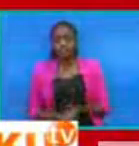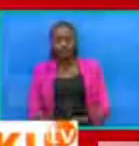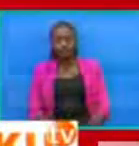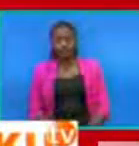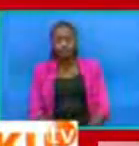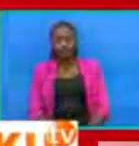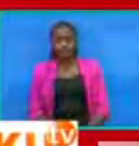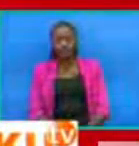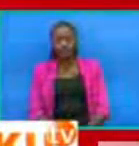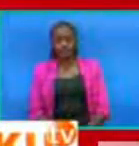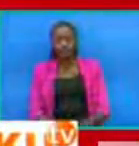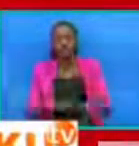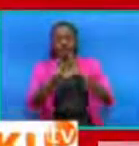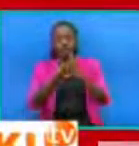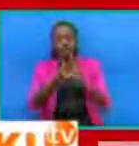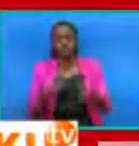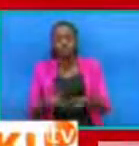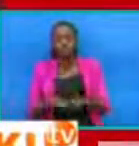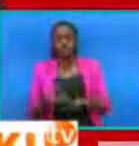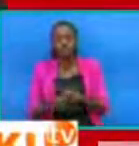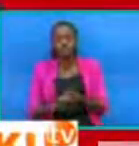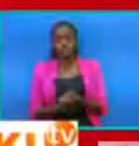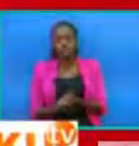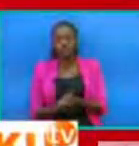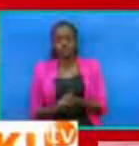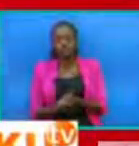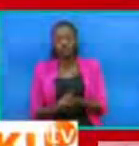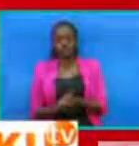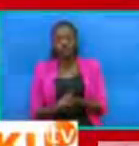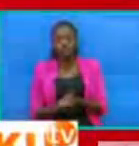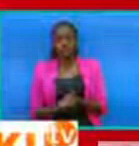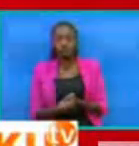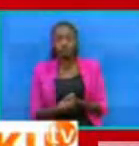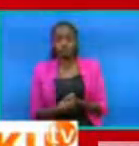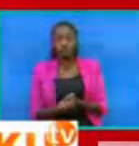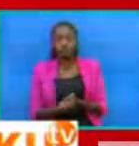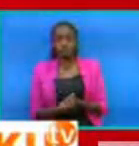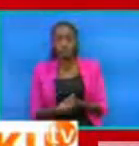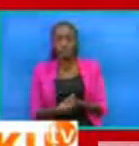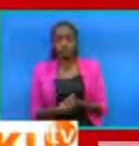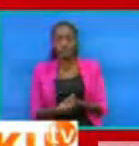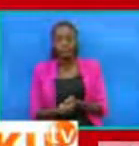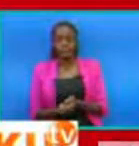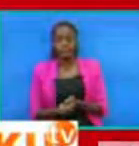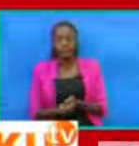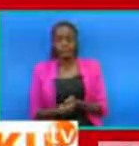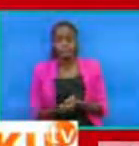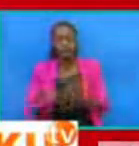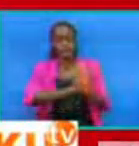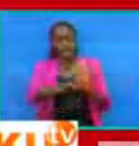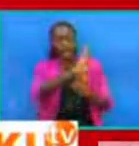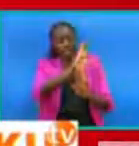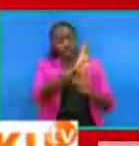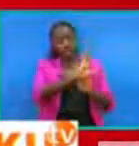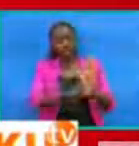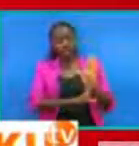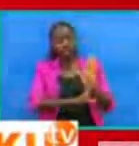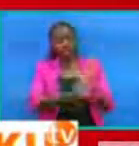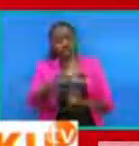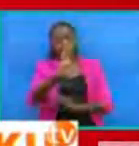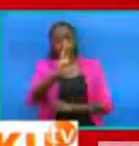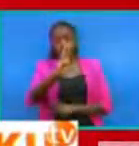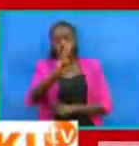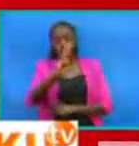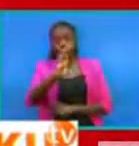This I can also tie with the issues of our curriculum. Curriculum, the CBC,